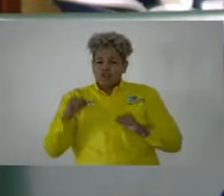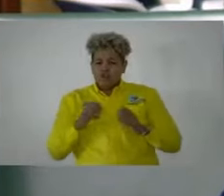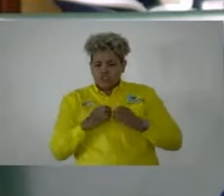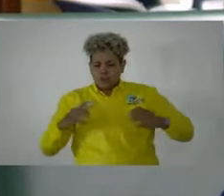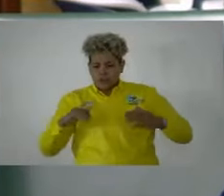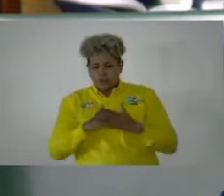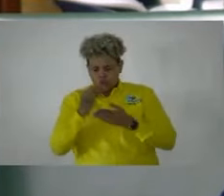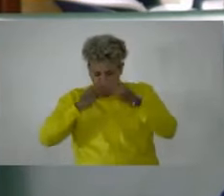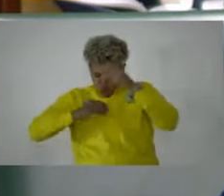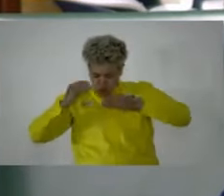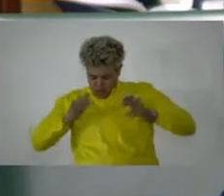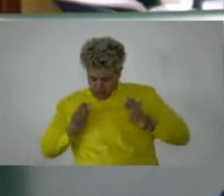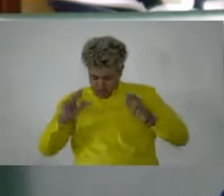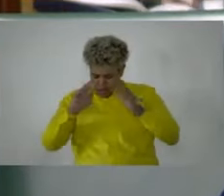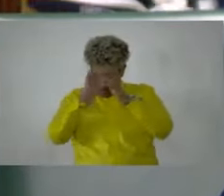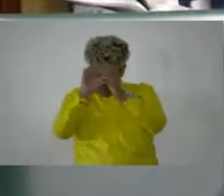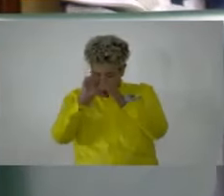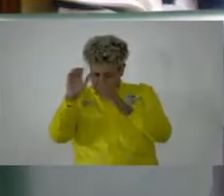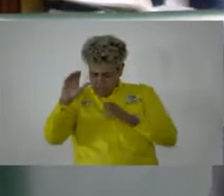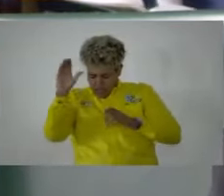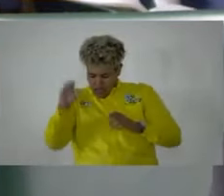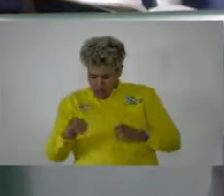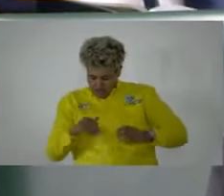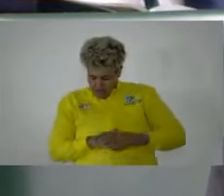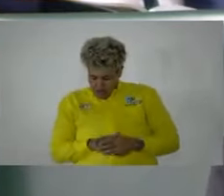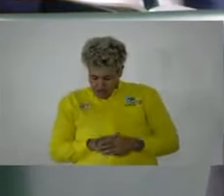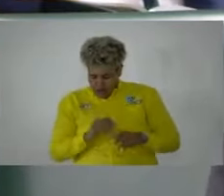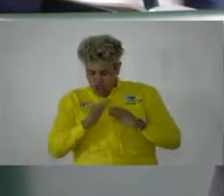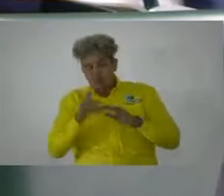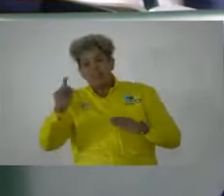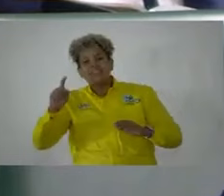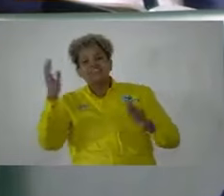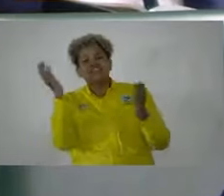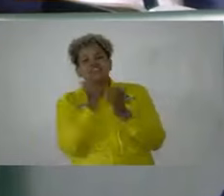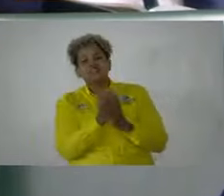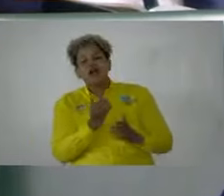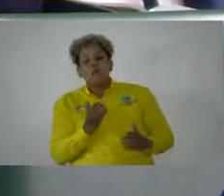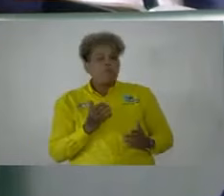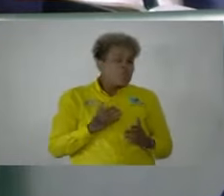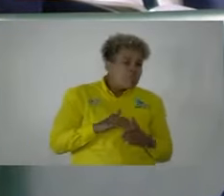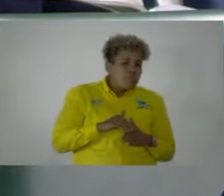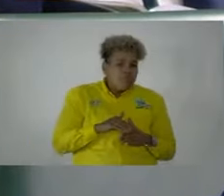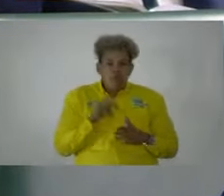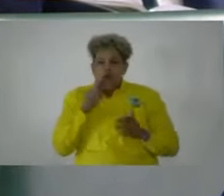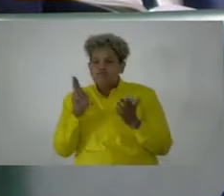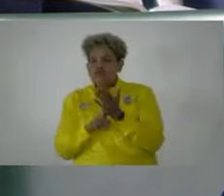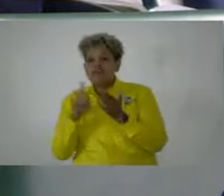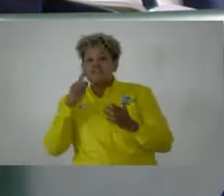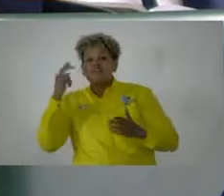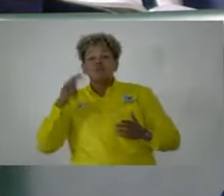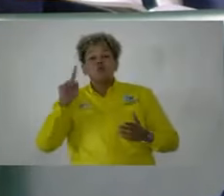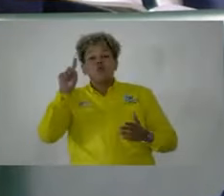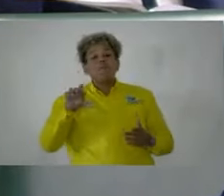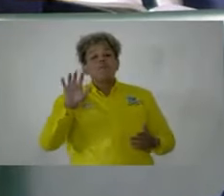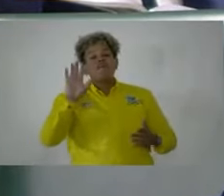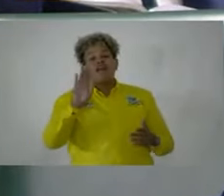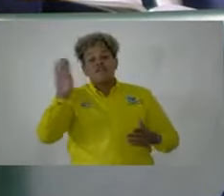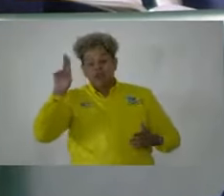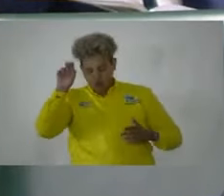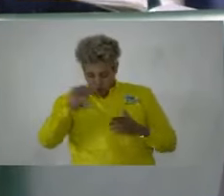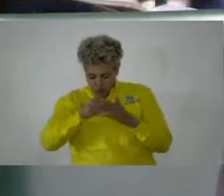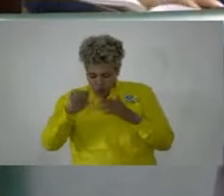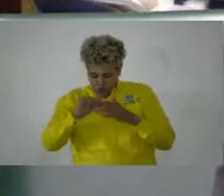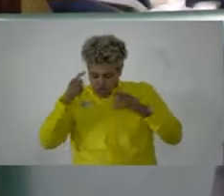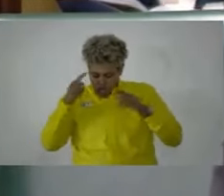new trade and investment linkages with Africa. Absolutely. Jamaica needs to stop dithering and ratify the historic